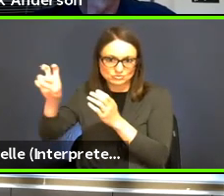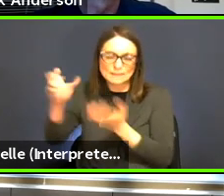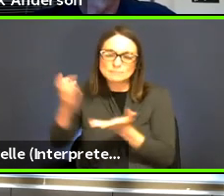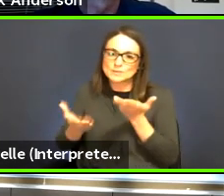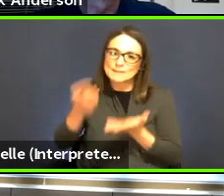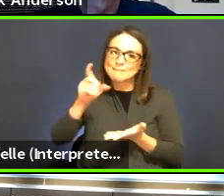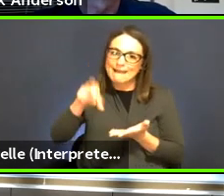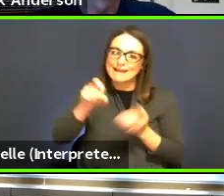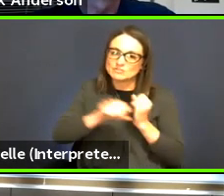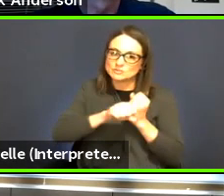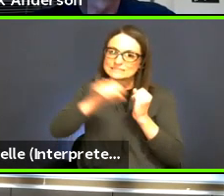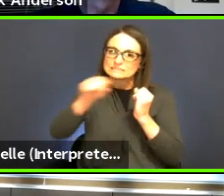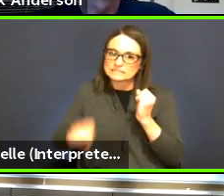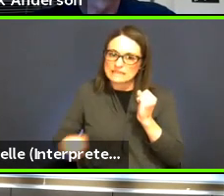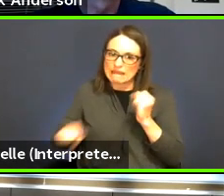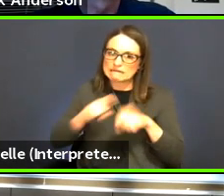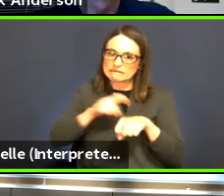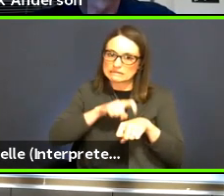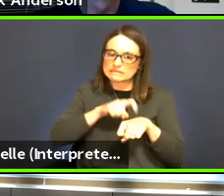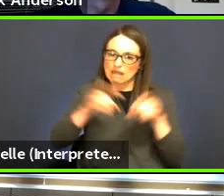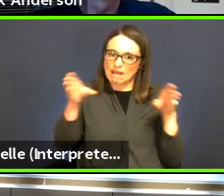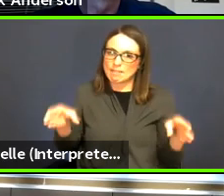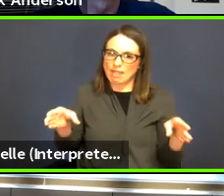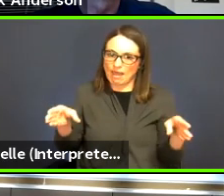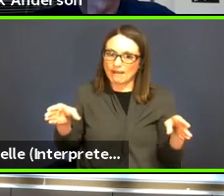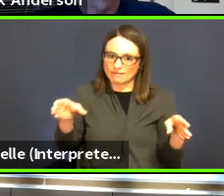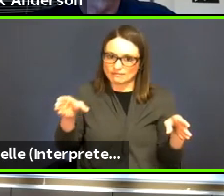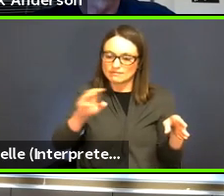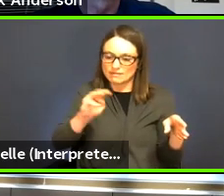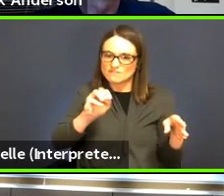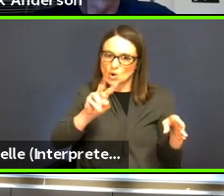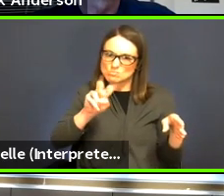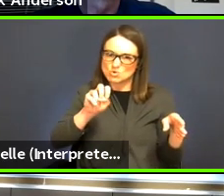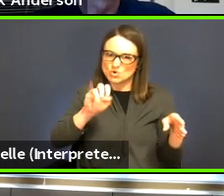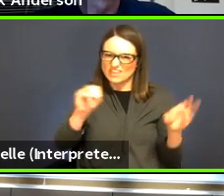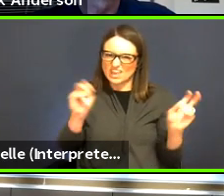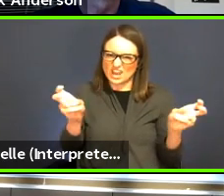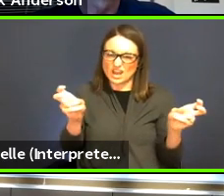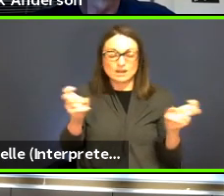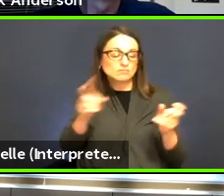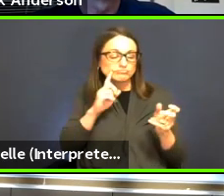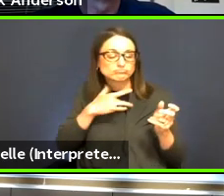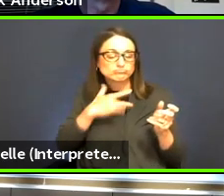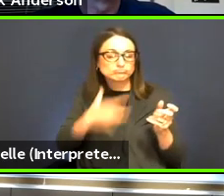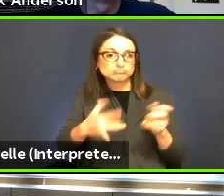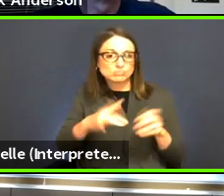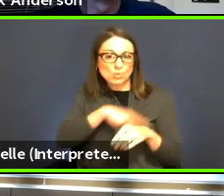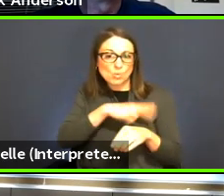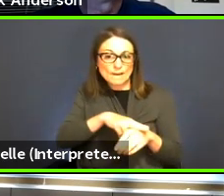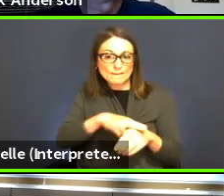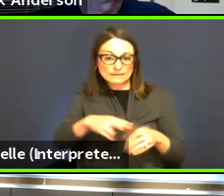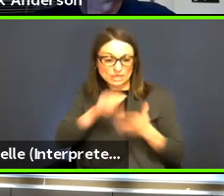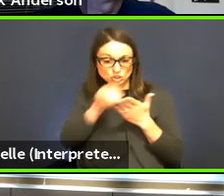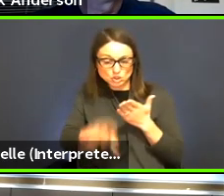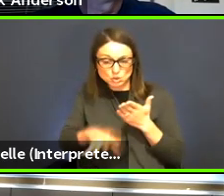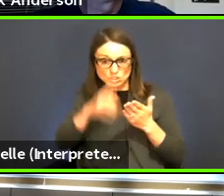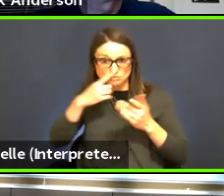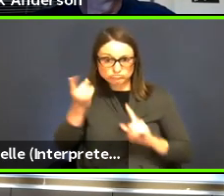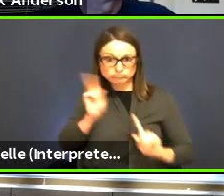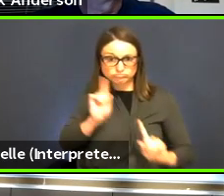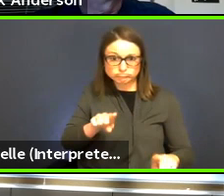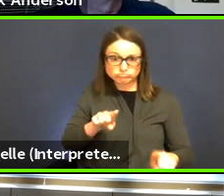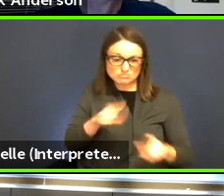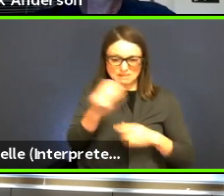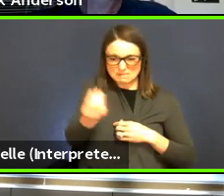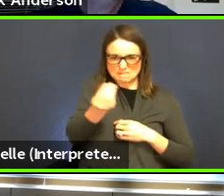the timeline for students moving in. We typically have a number of students who come in, let's say the Monday of the week